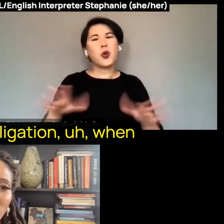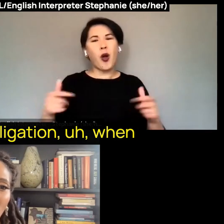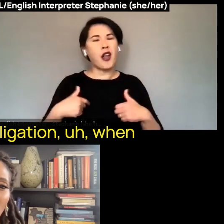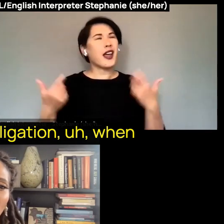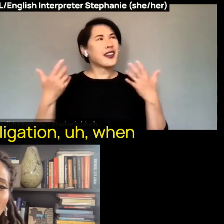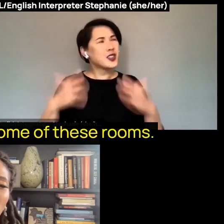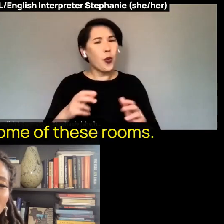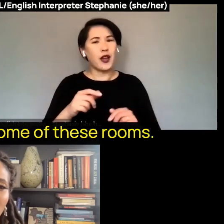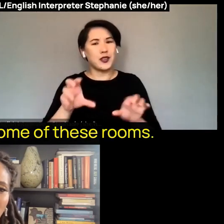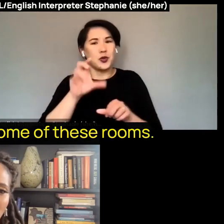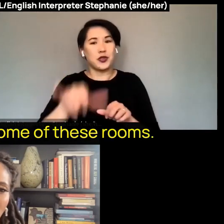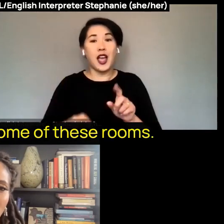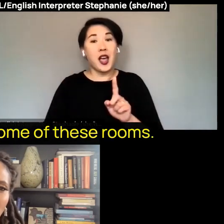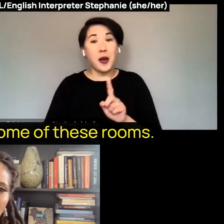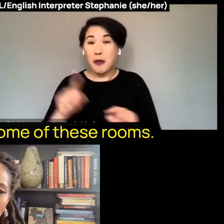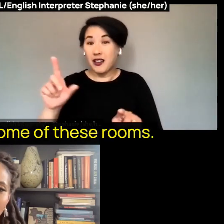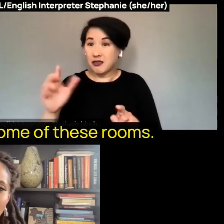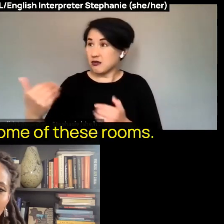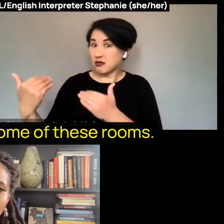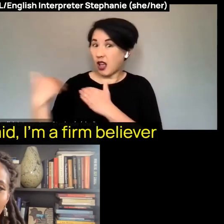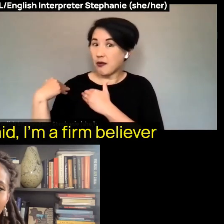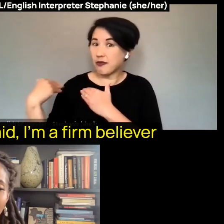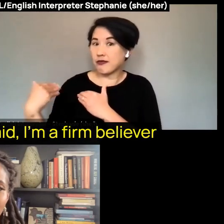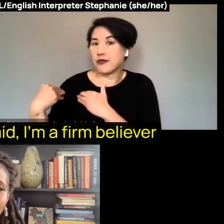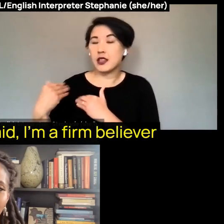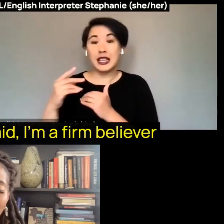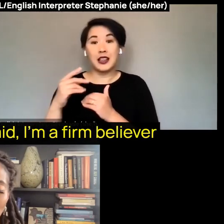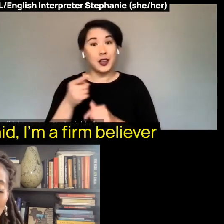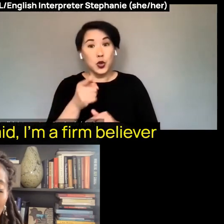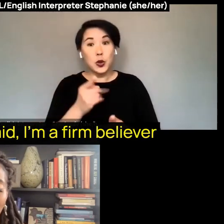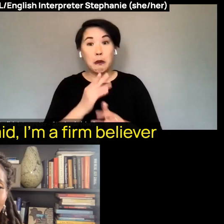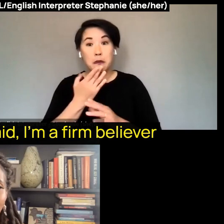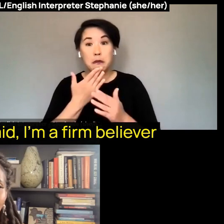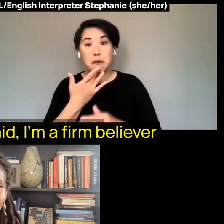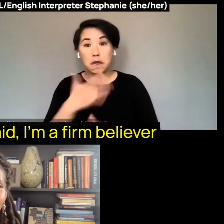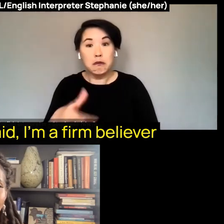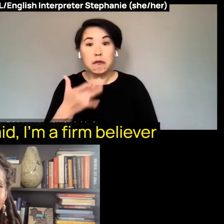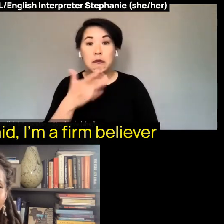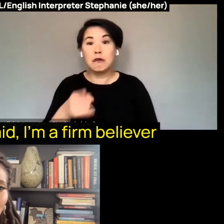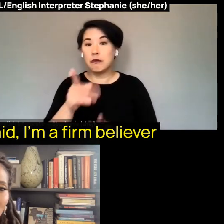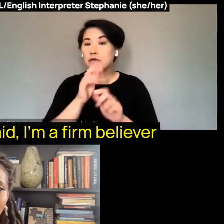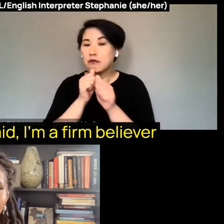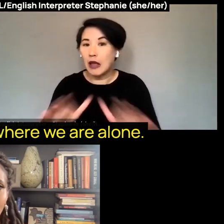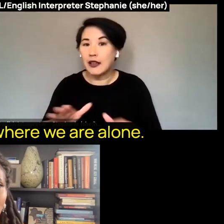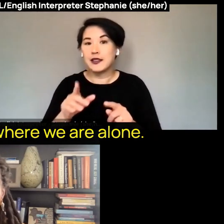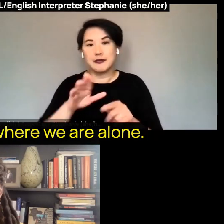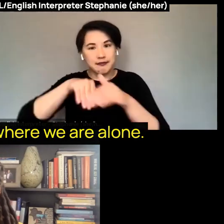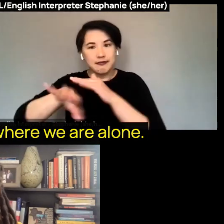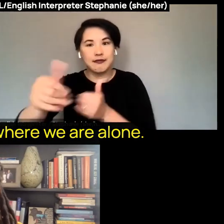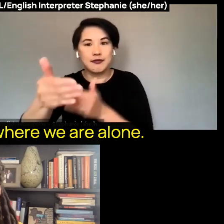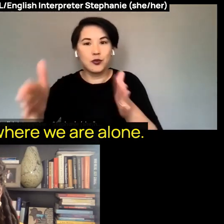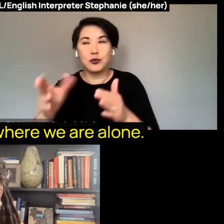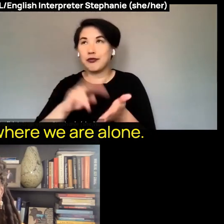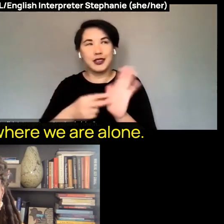obligation when you're blessed to be in some of these rooms, because again, as you said, I'm a firm believer that none of